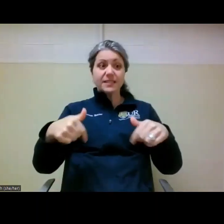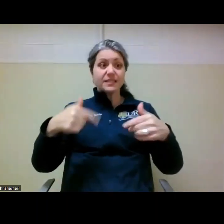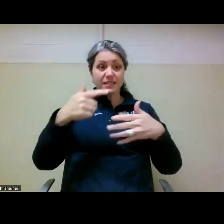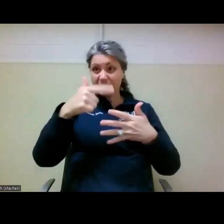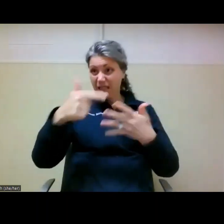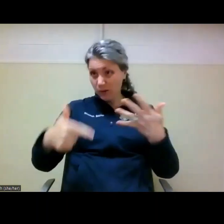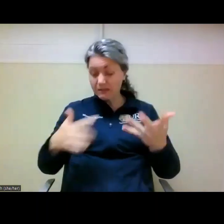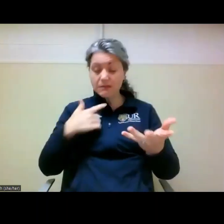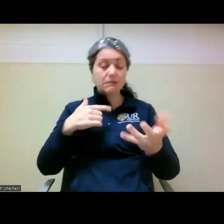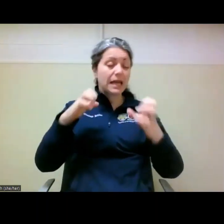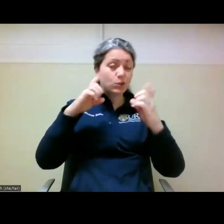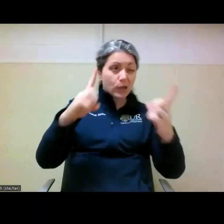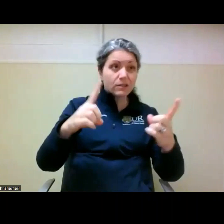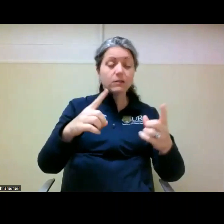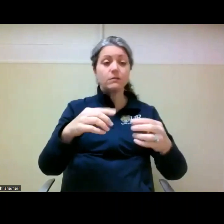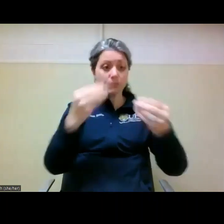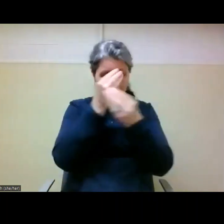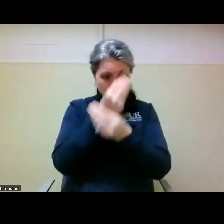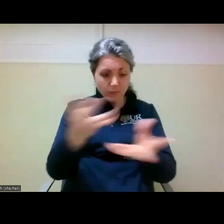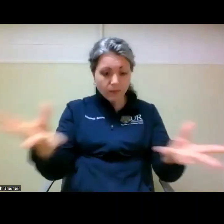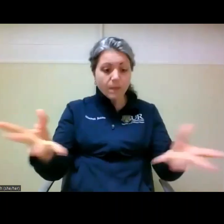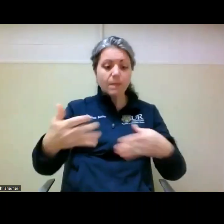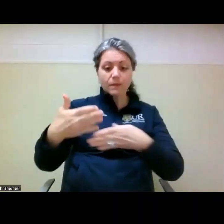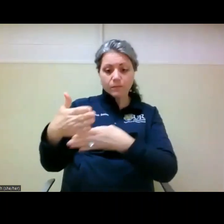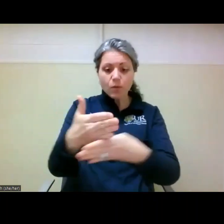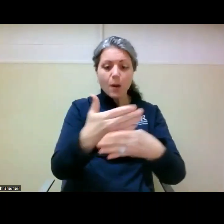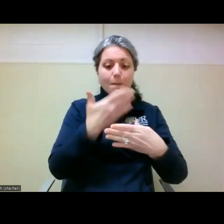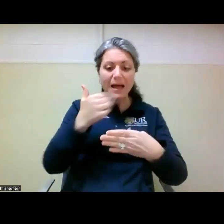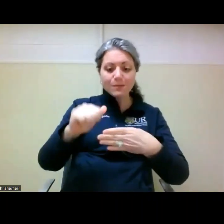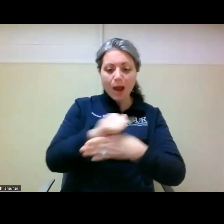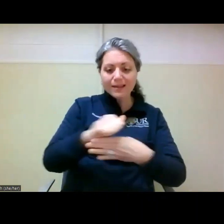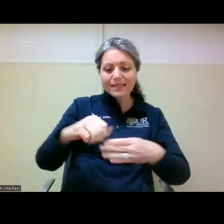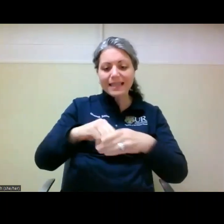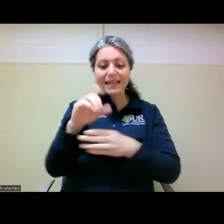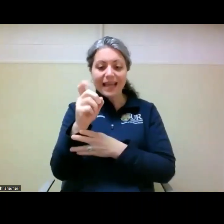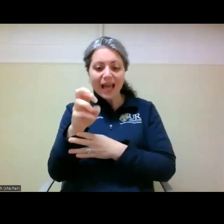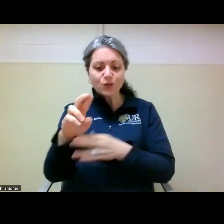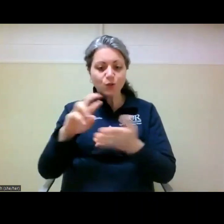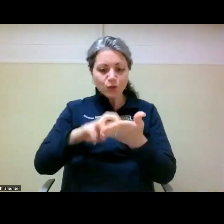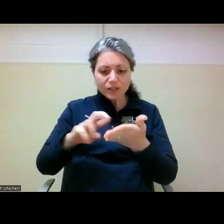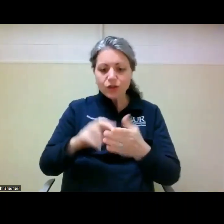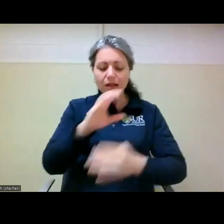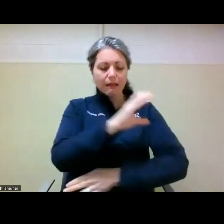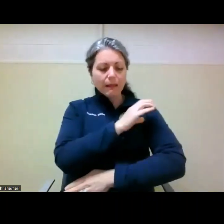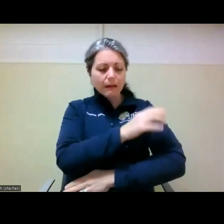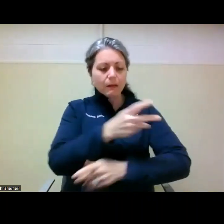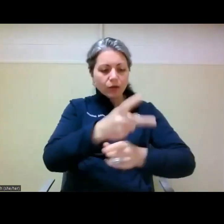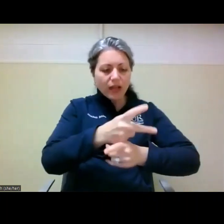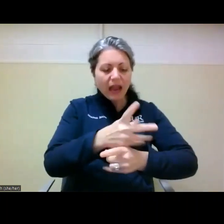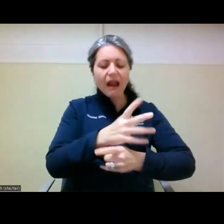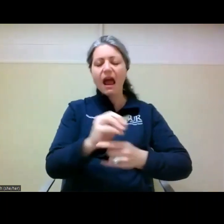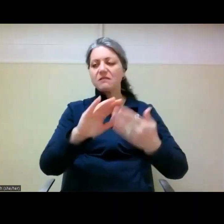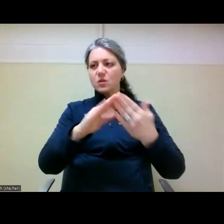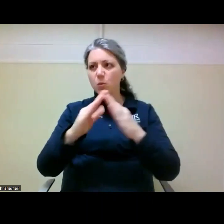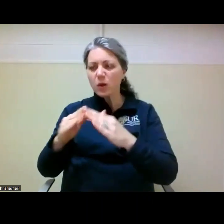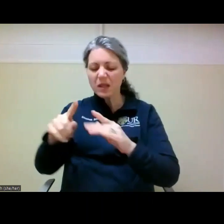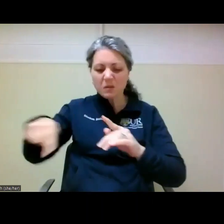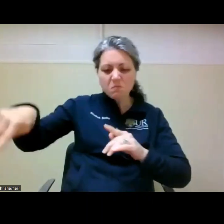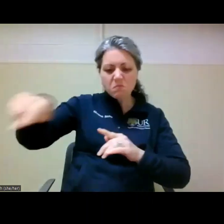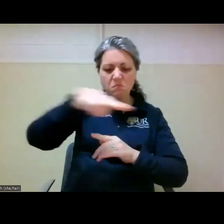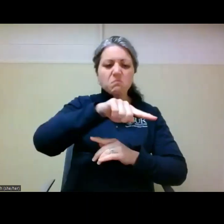to inform, educate, and disseminate best practices in cancer research, clinical care, and community